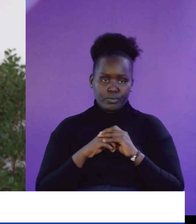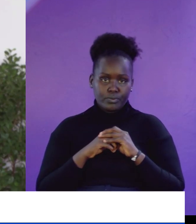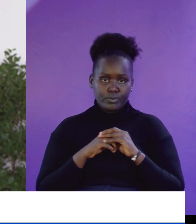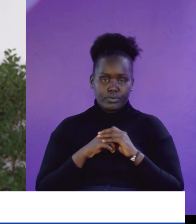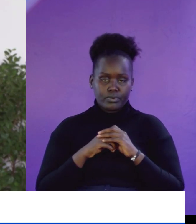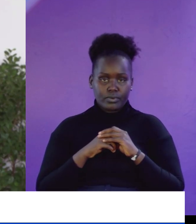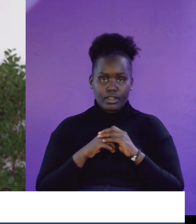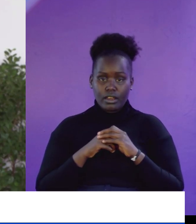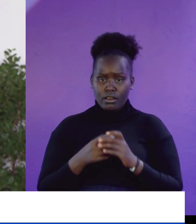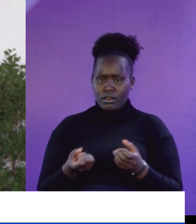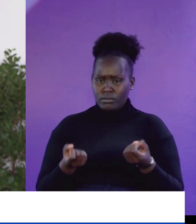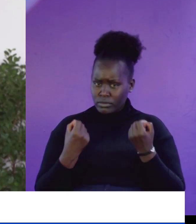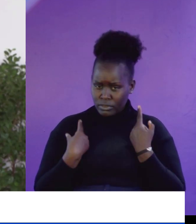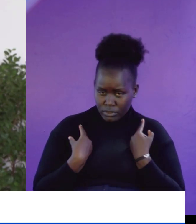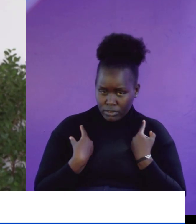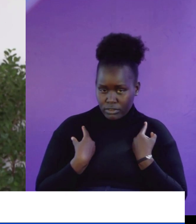Nyinyi mnanielewa?